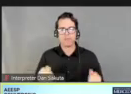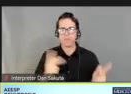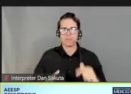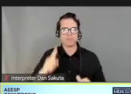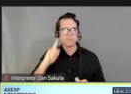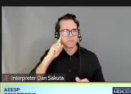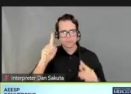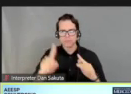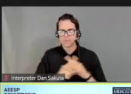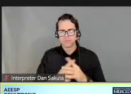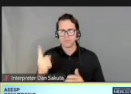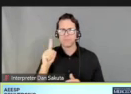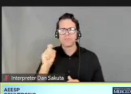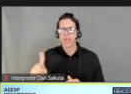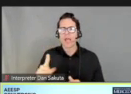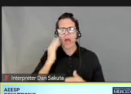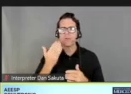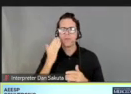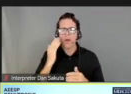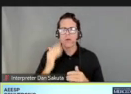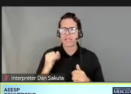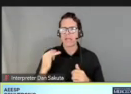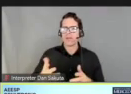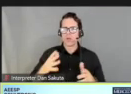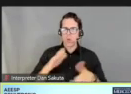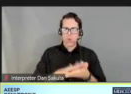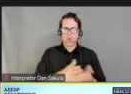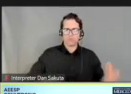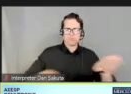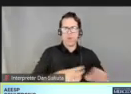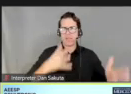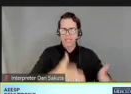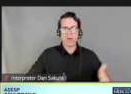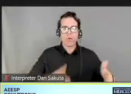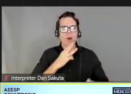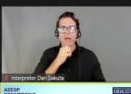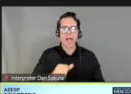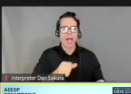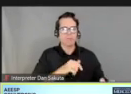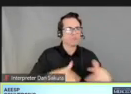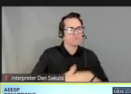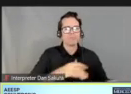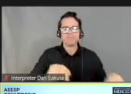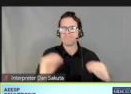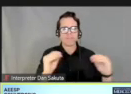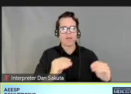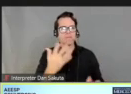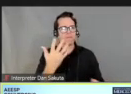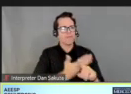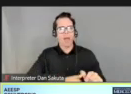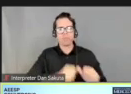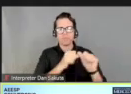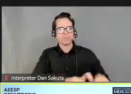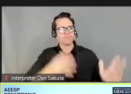know that if you leave a school stagnant, where the water's not moving at all for 5 months and you go back, that it's safe for